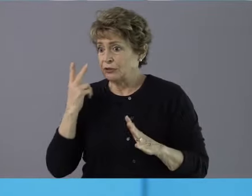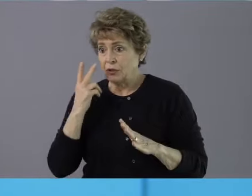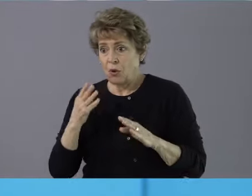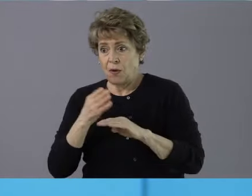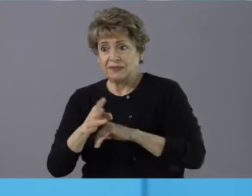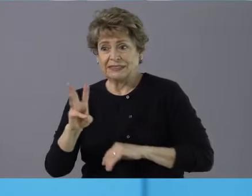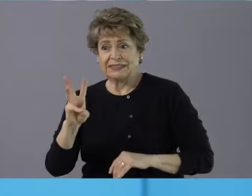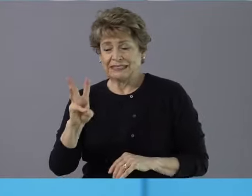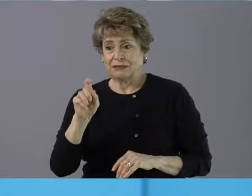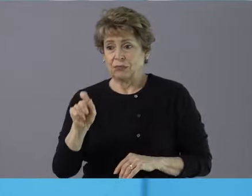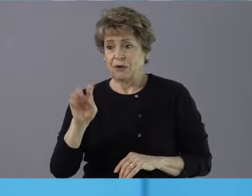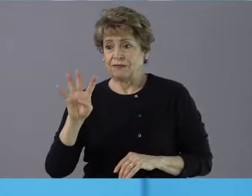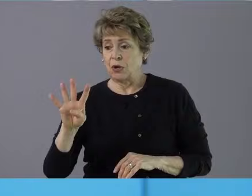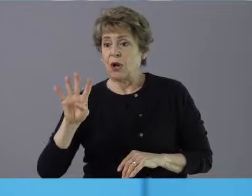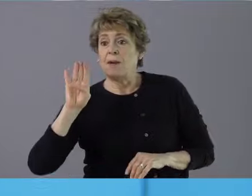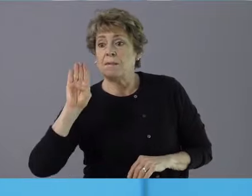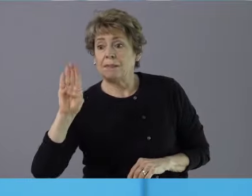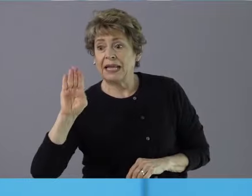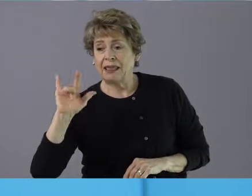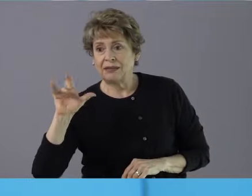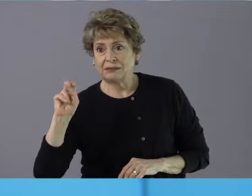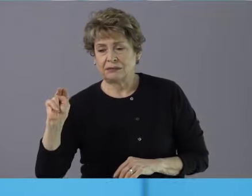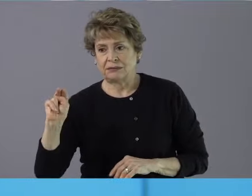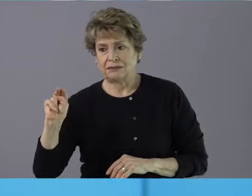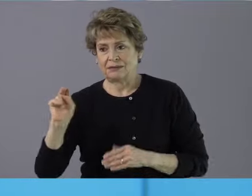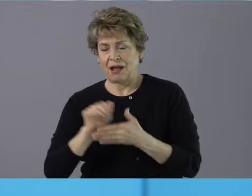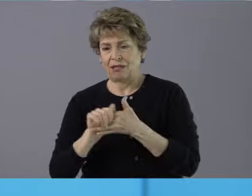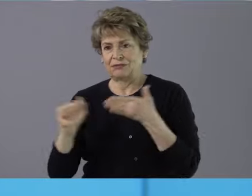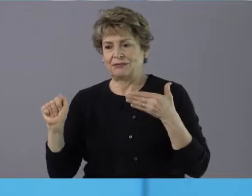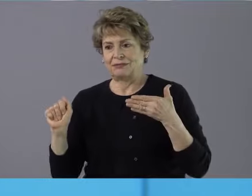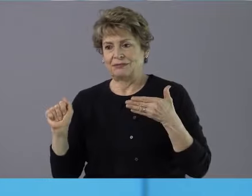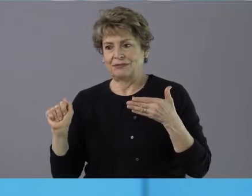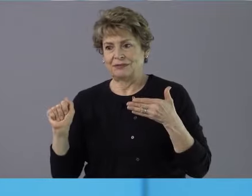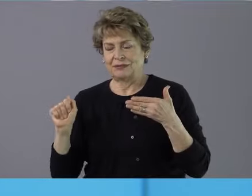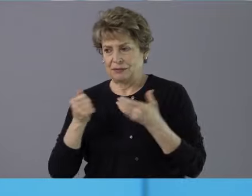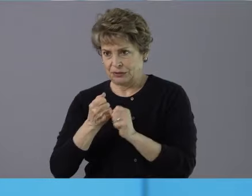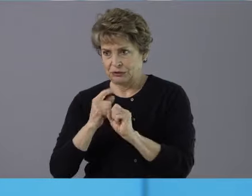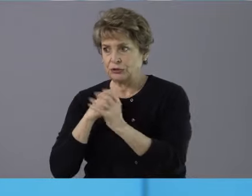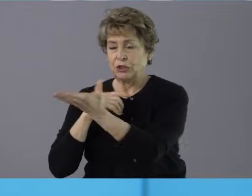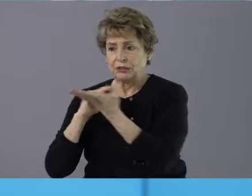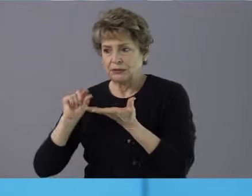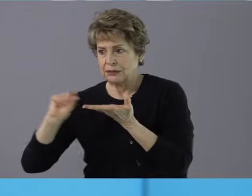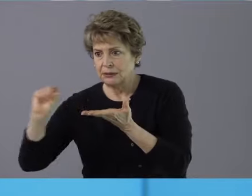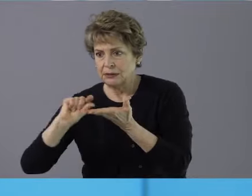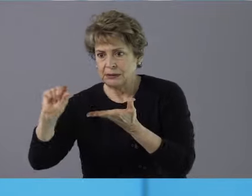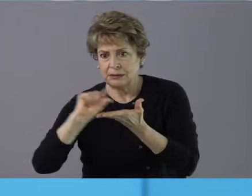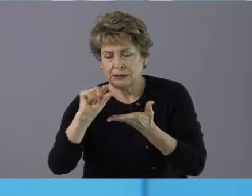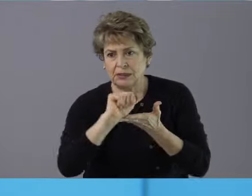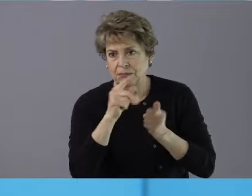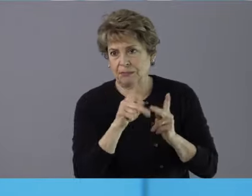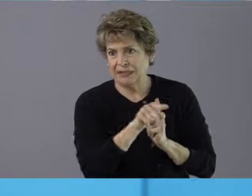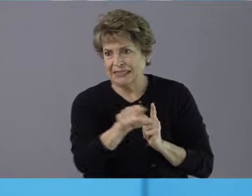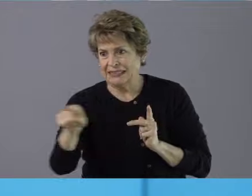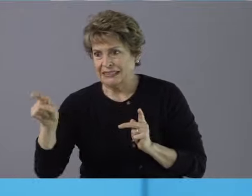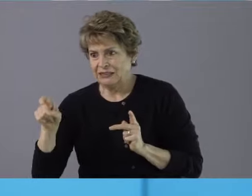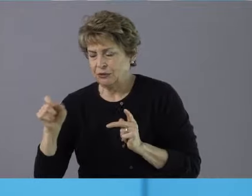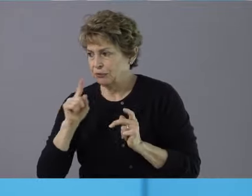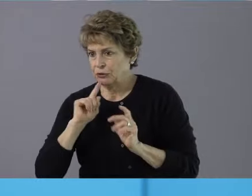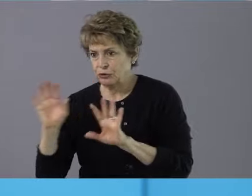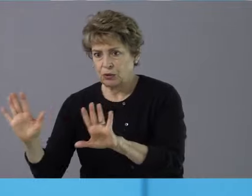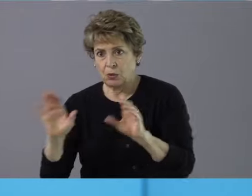one falls through the cracks or falls through the social safety net. Over time, of course, we want to see